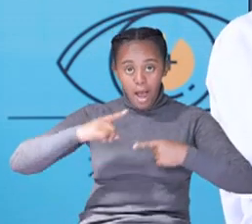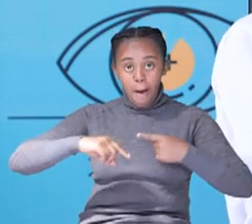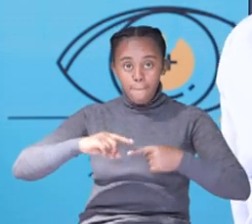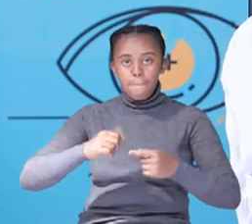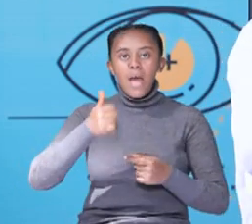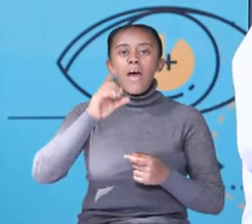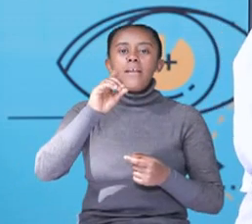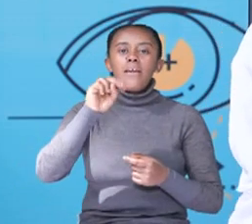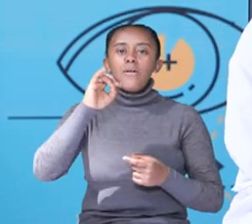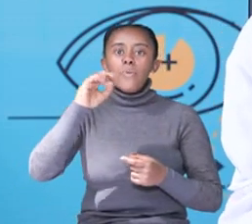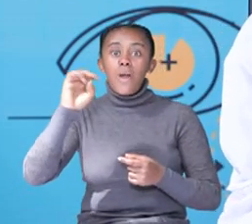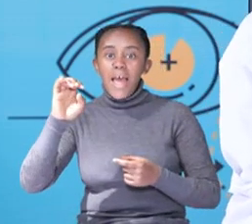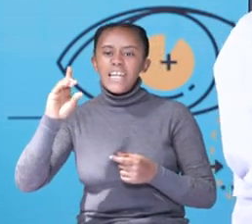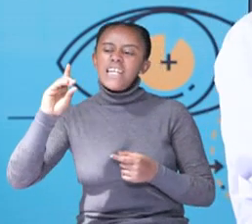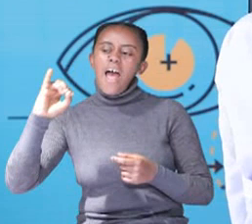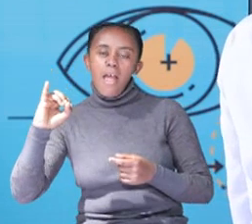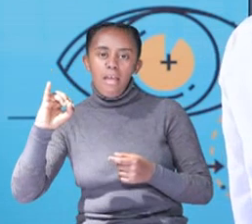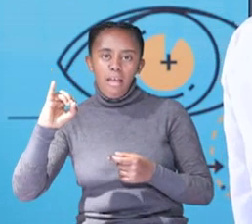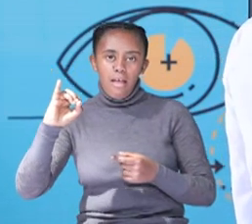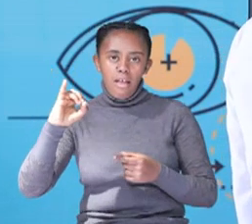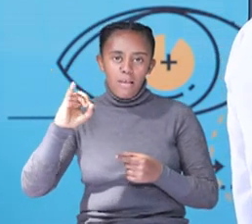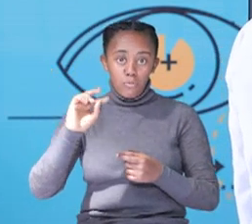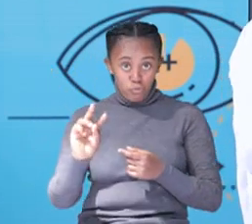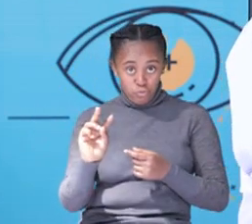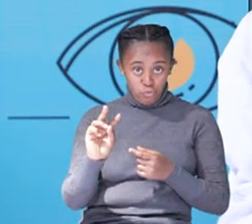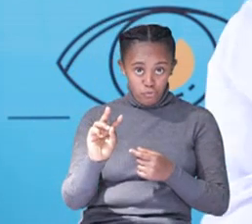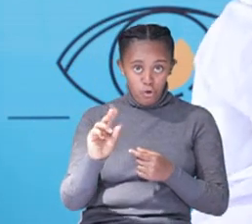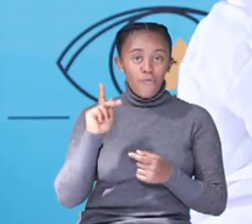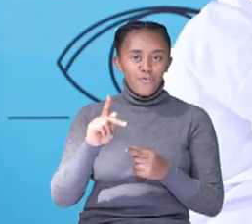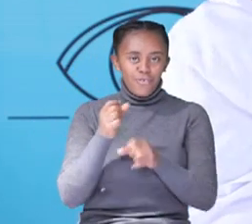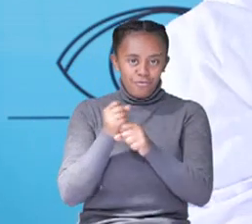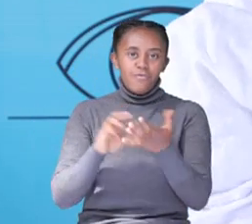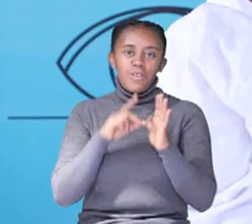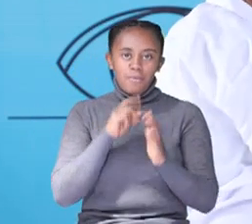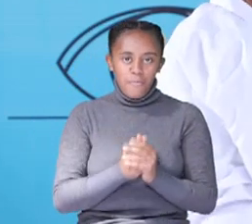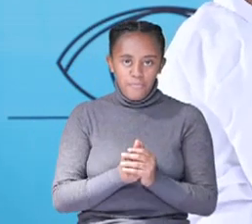adenosine diphosphate, which means having 2 phosphate